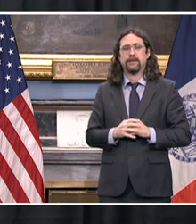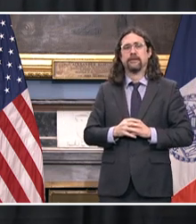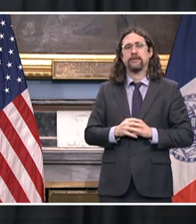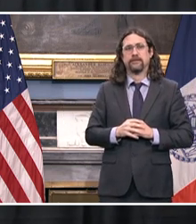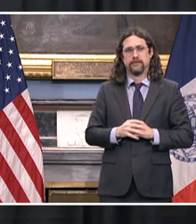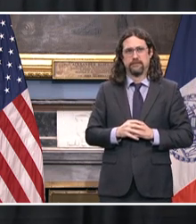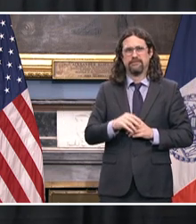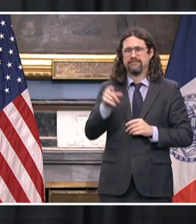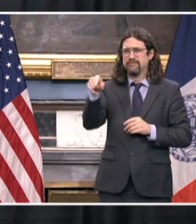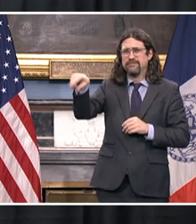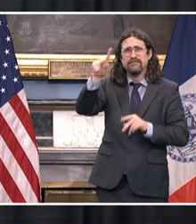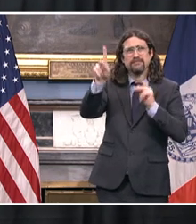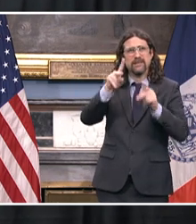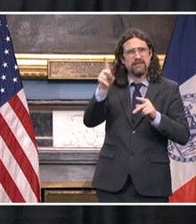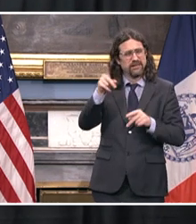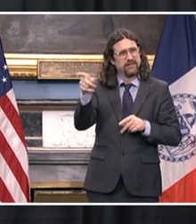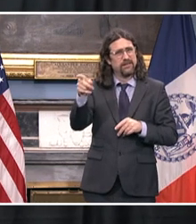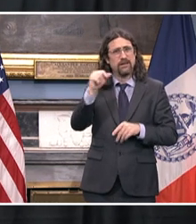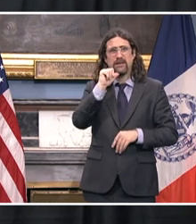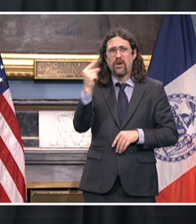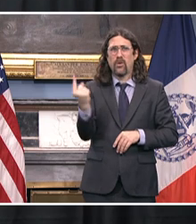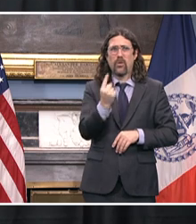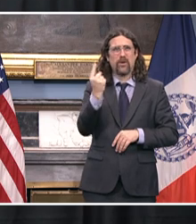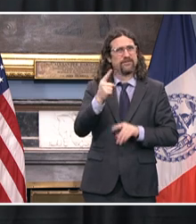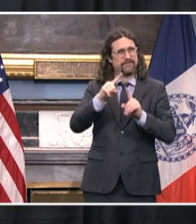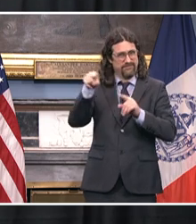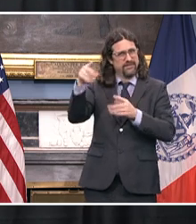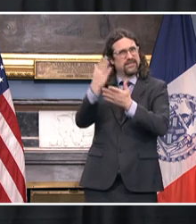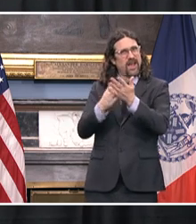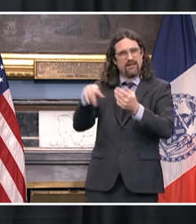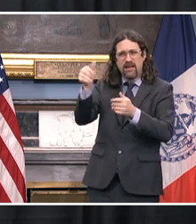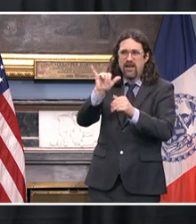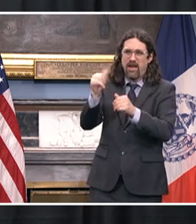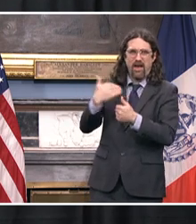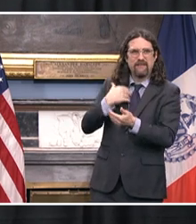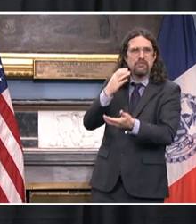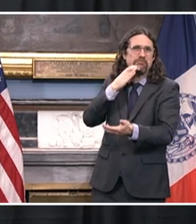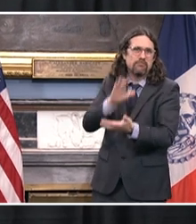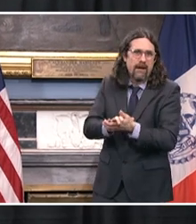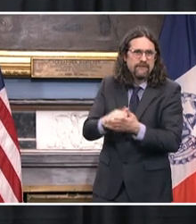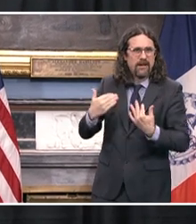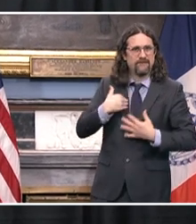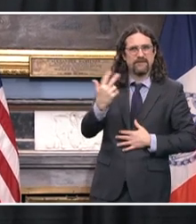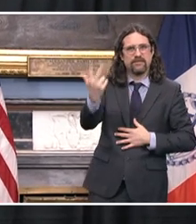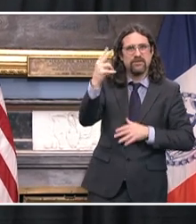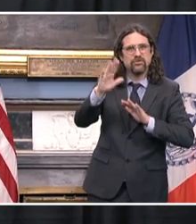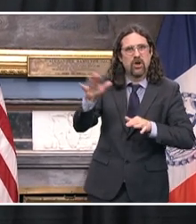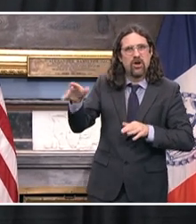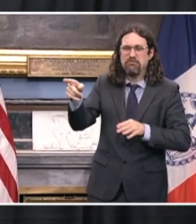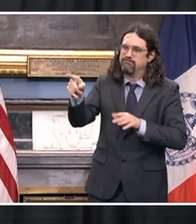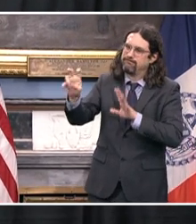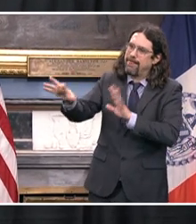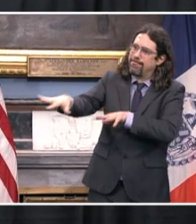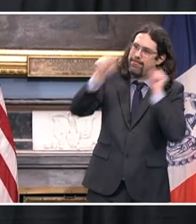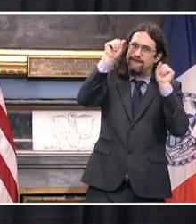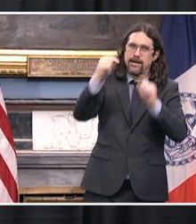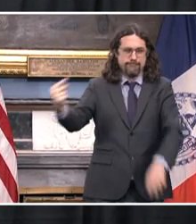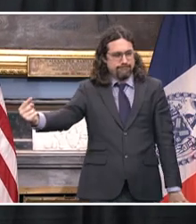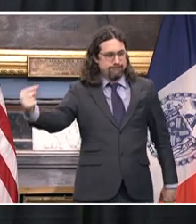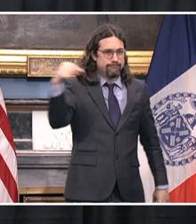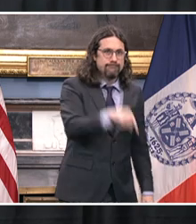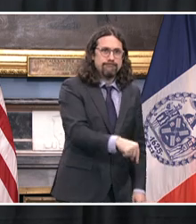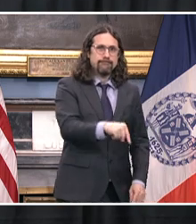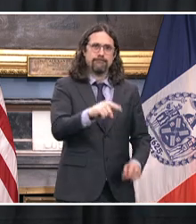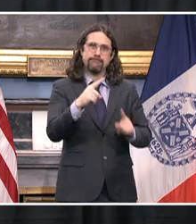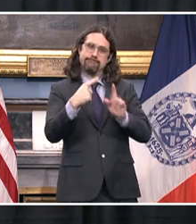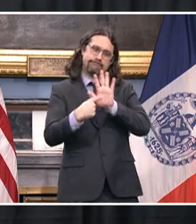country and for the country's largest city. Now he'll be back when this fight is over, but he did it because he cared about saving